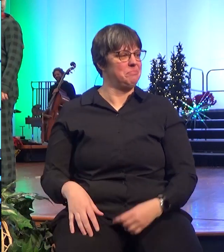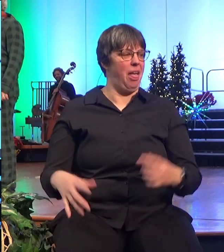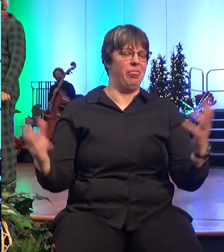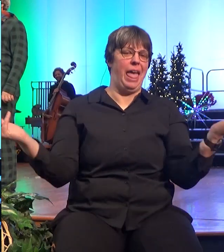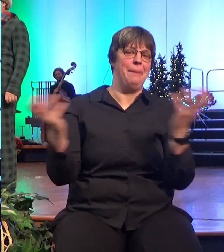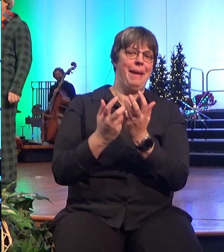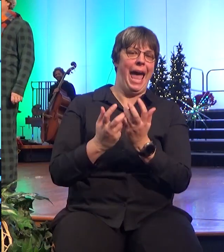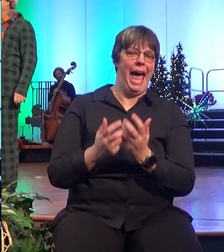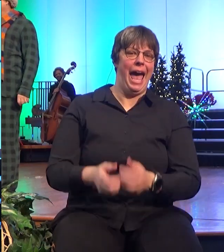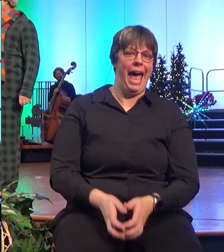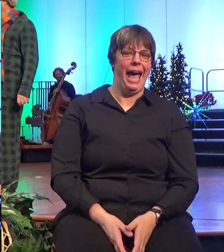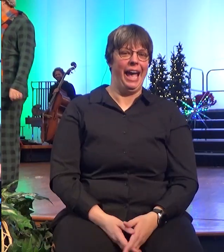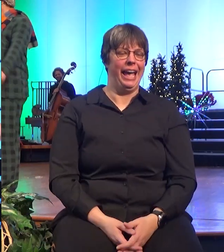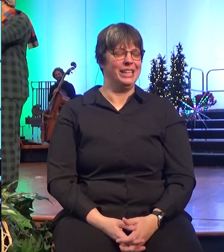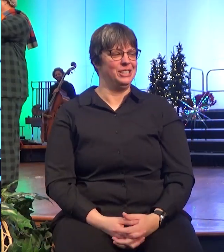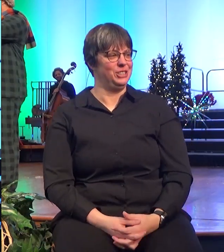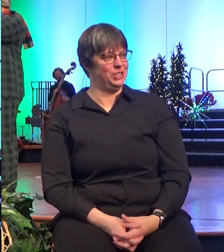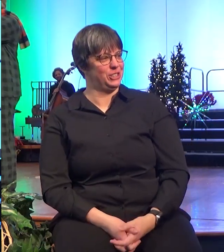right.